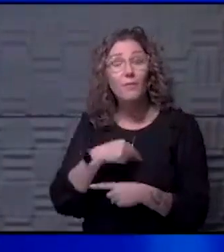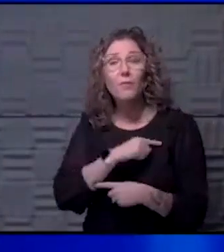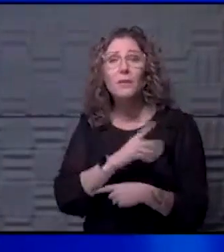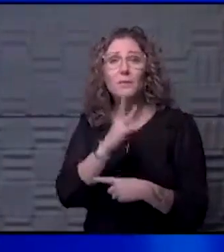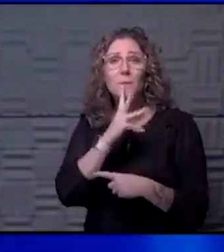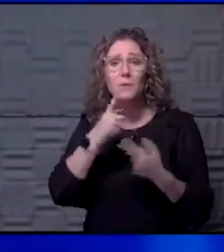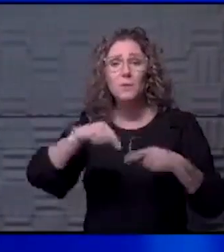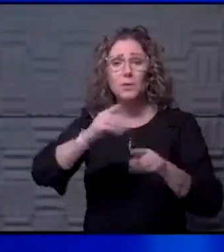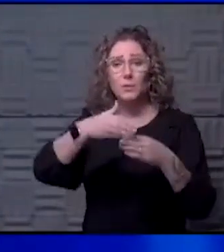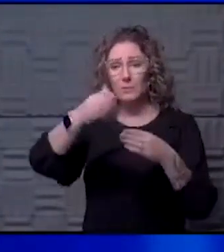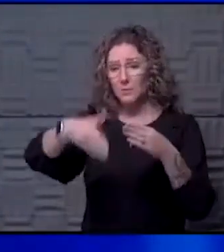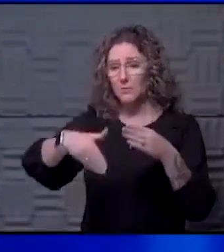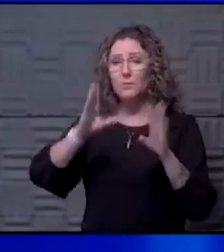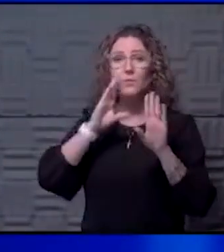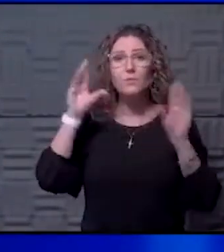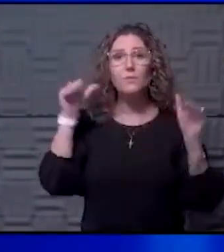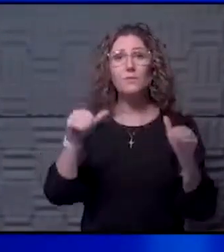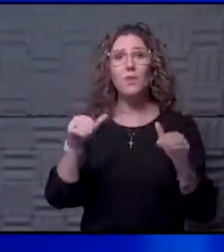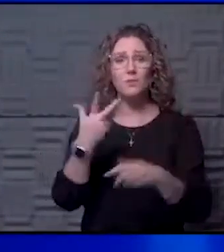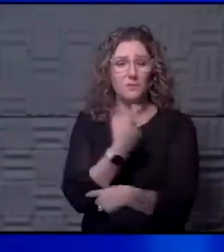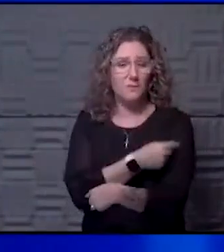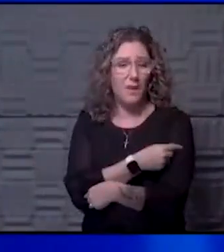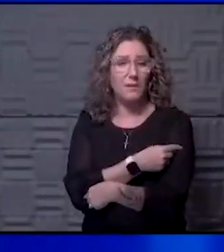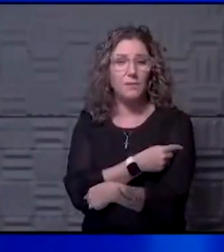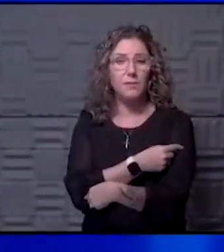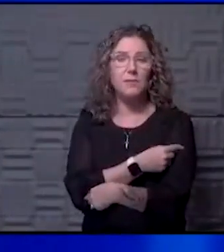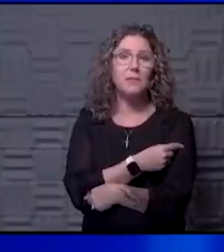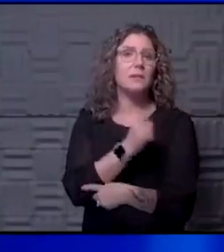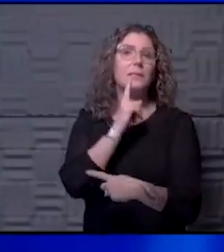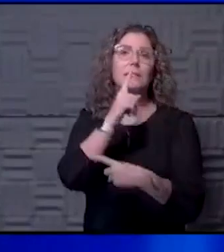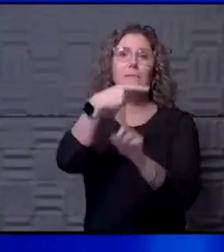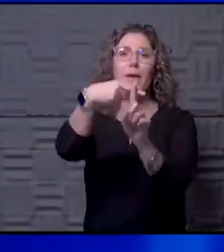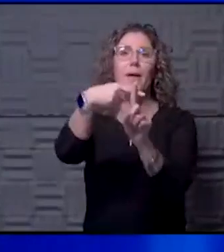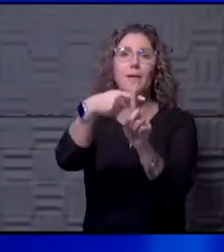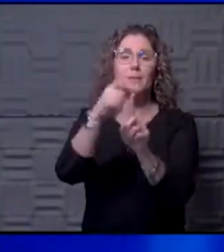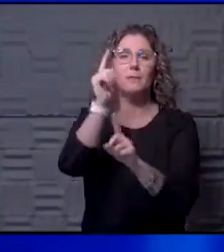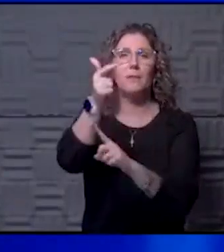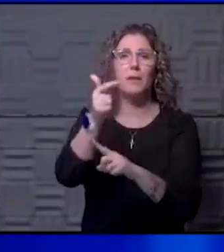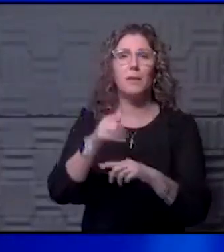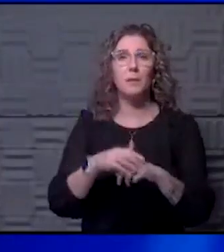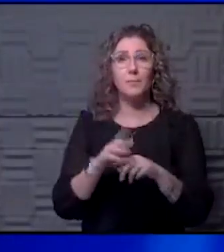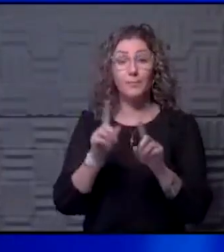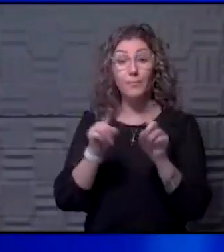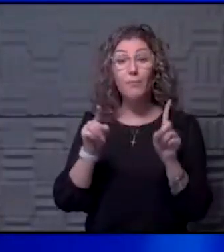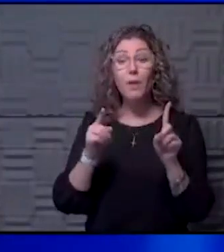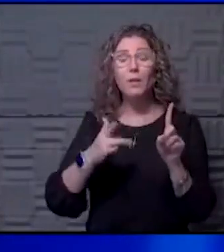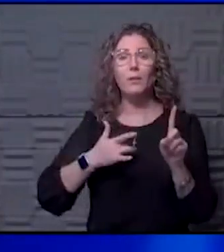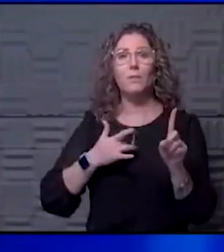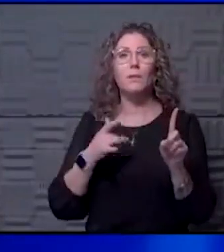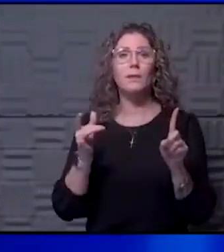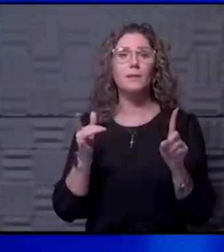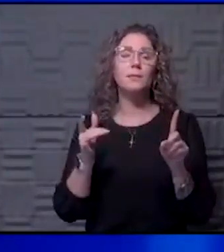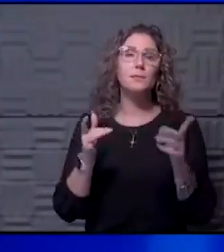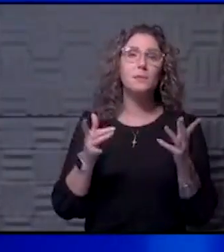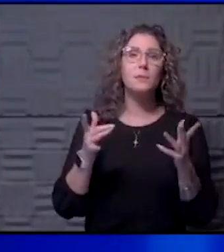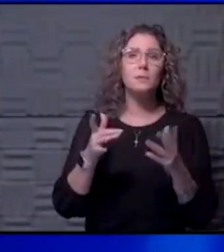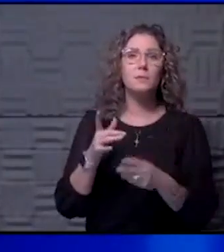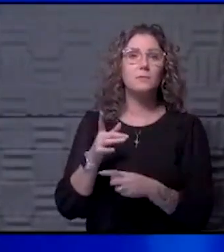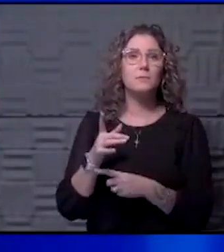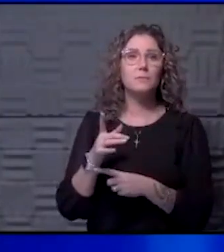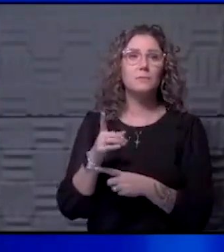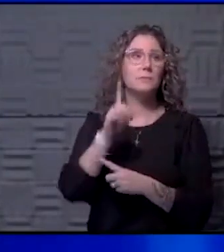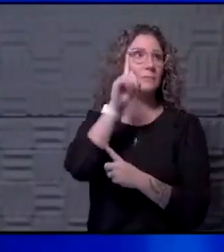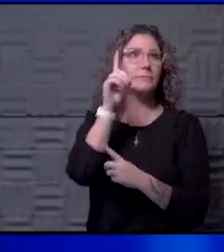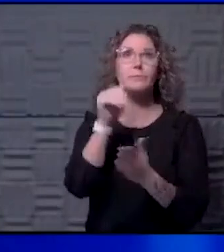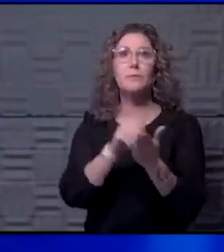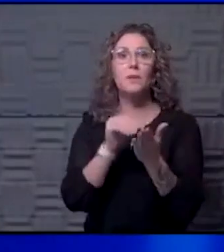the weekend. There is this focus on vaccine as the light at the end of the tunnel. But it feels, with thousands of